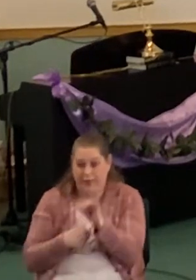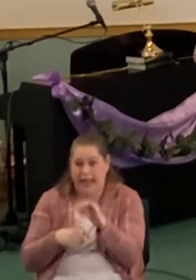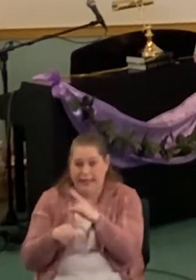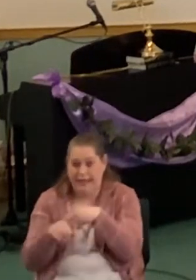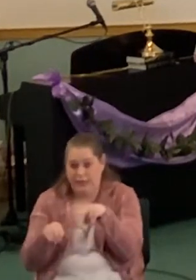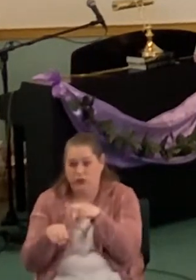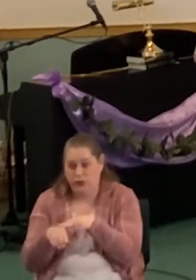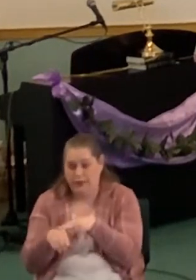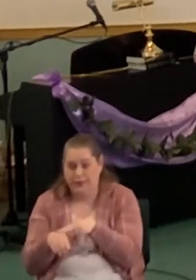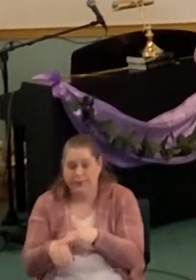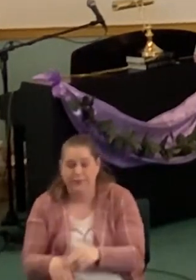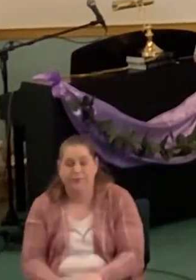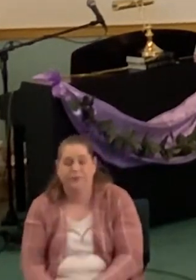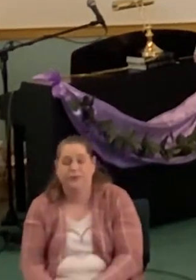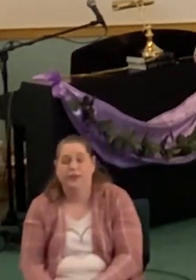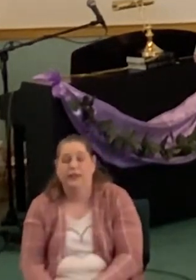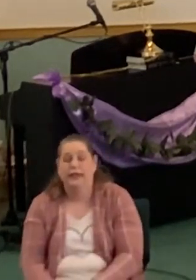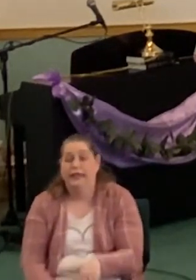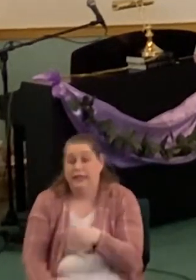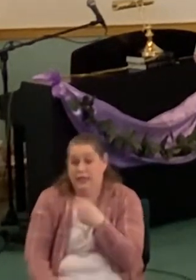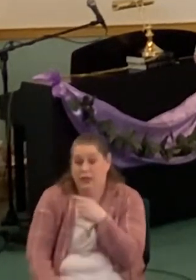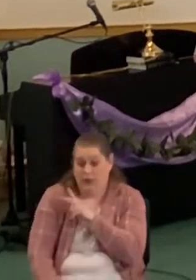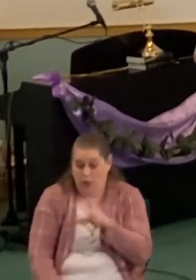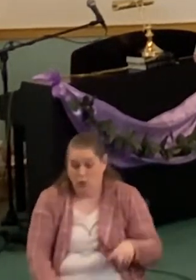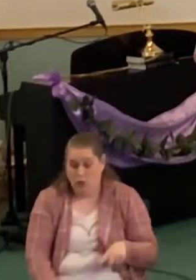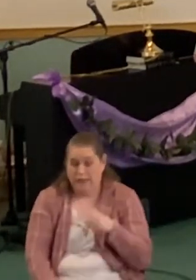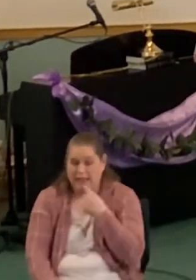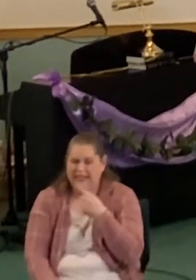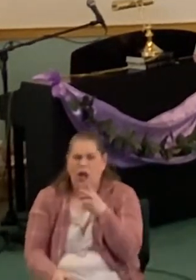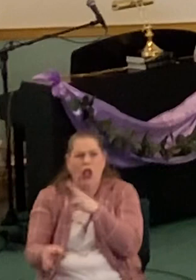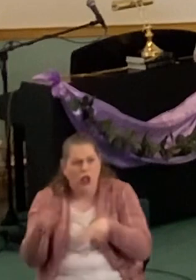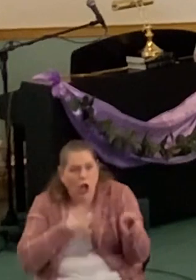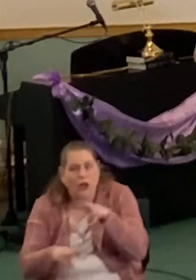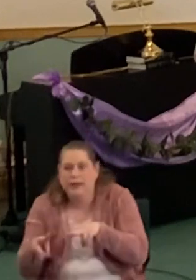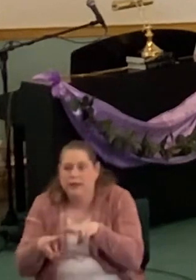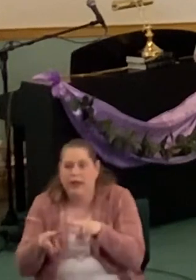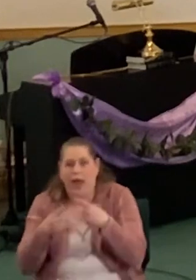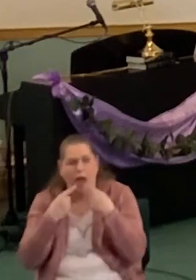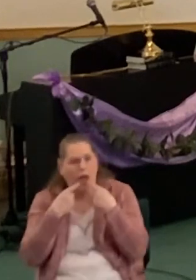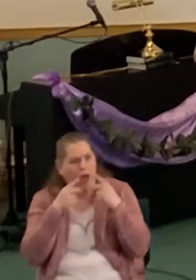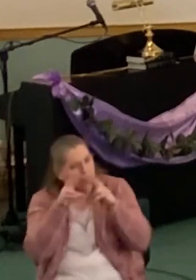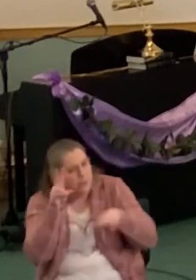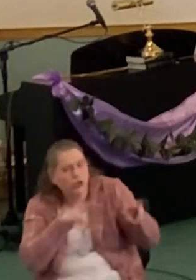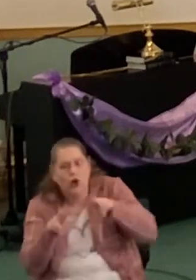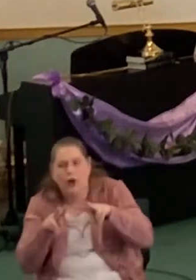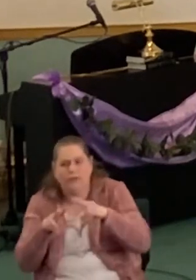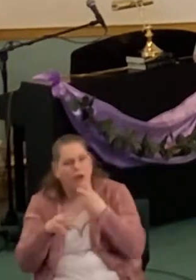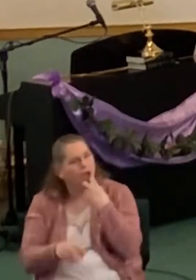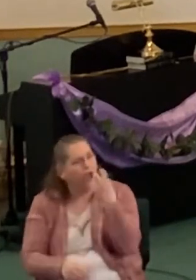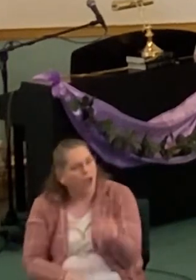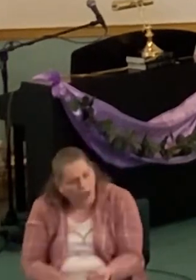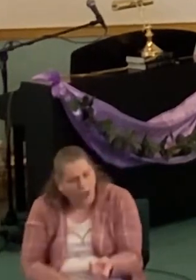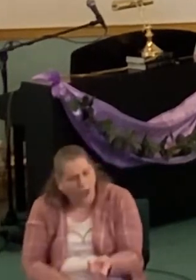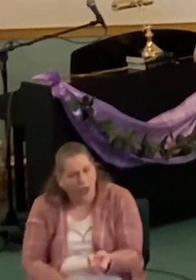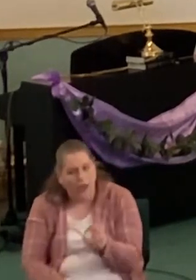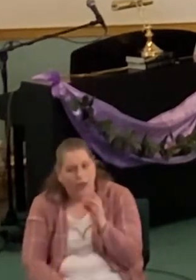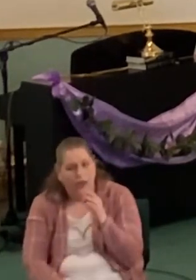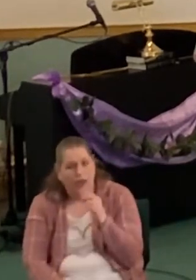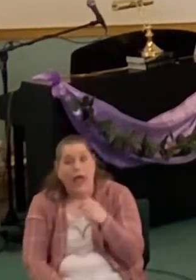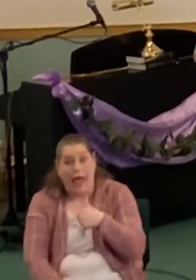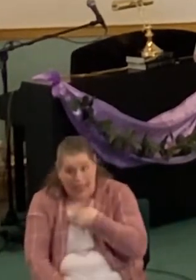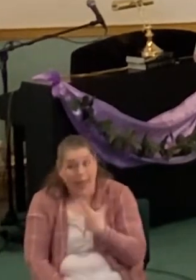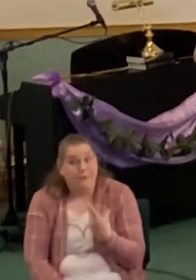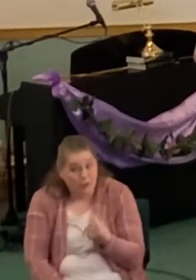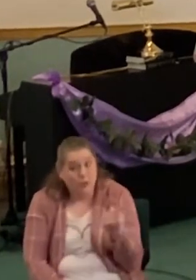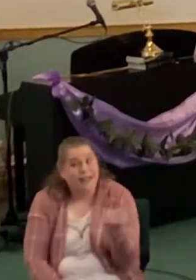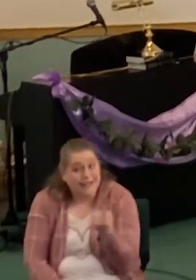where the Lord speaks to Habakkuk and says, look among the nations, observe, be astonished, wonder, because I'm doing